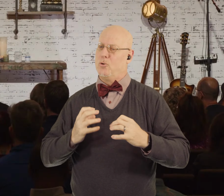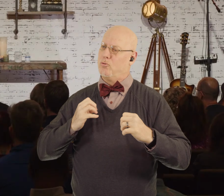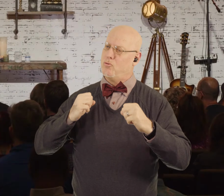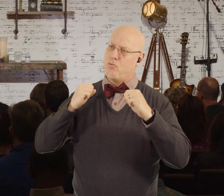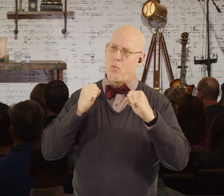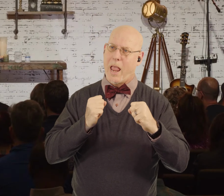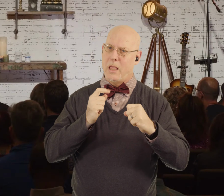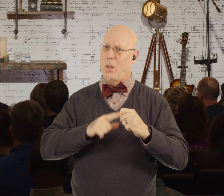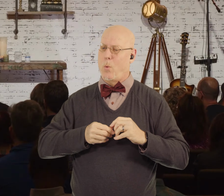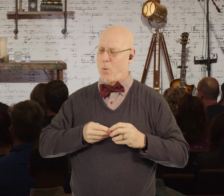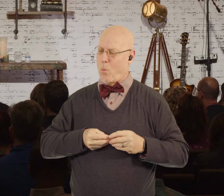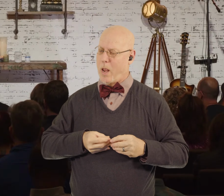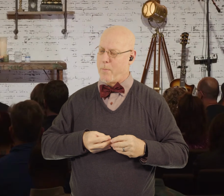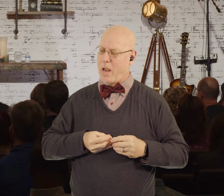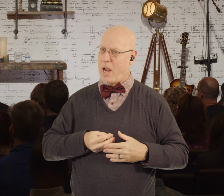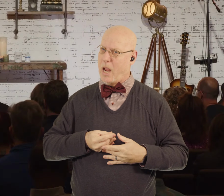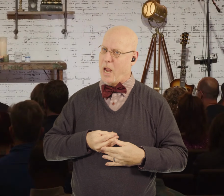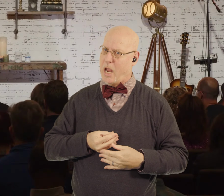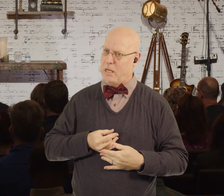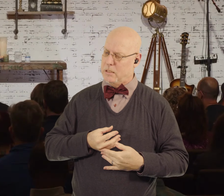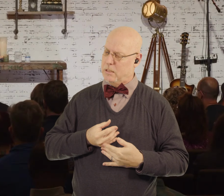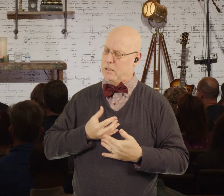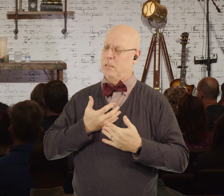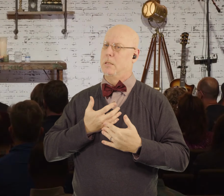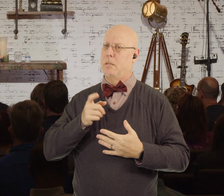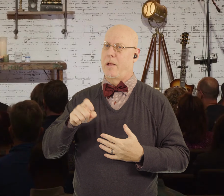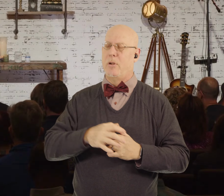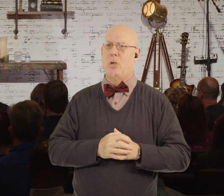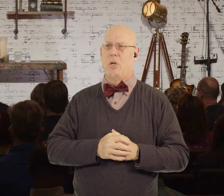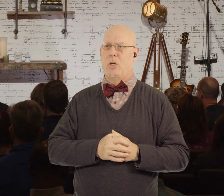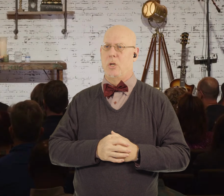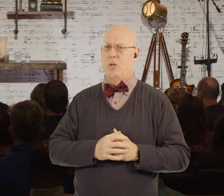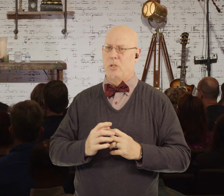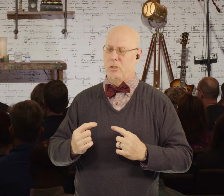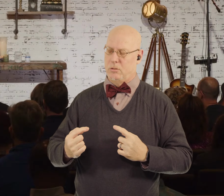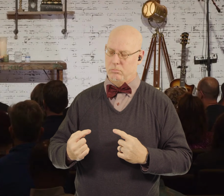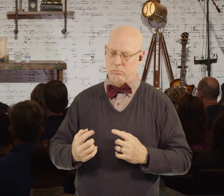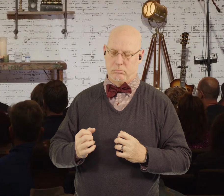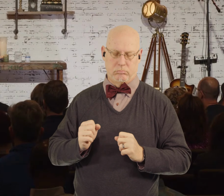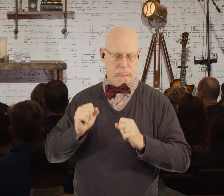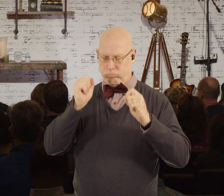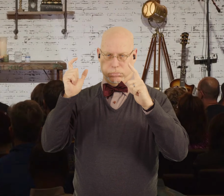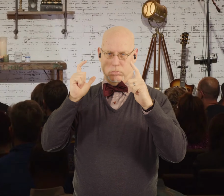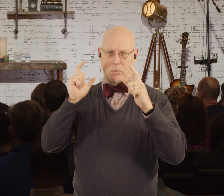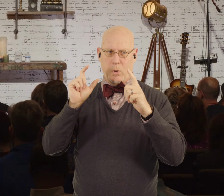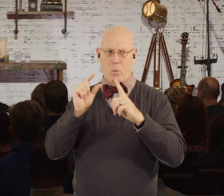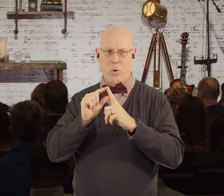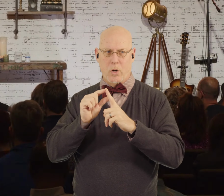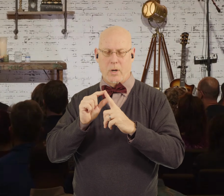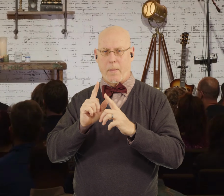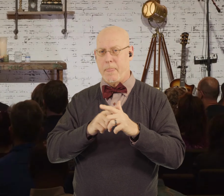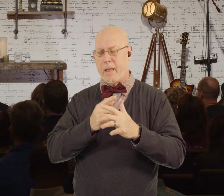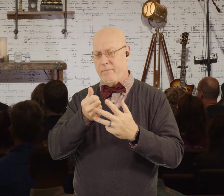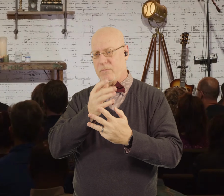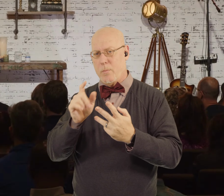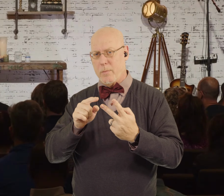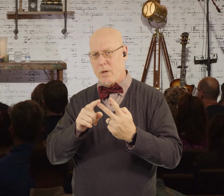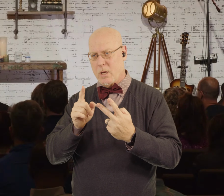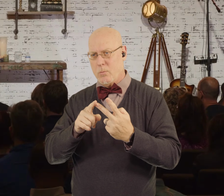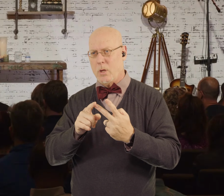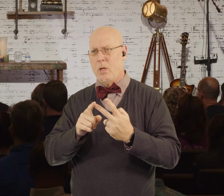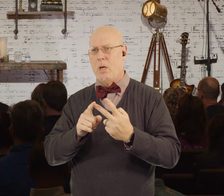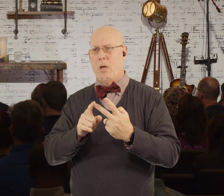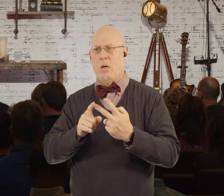and strengthen what remains. And it's a jarring word. And there are a few